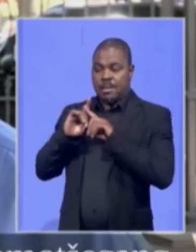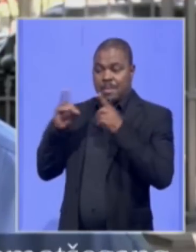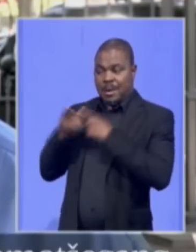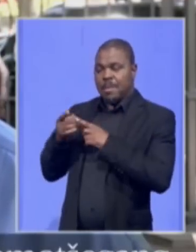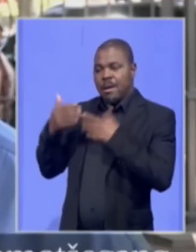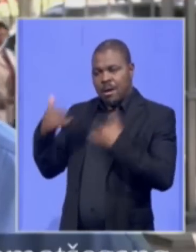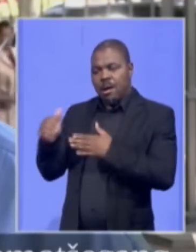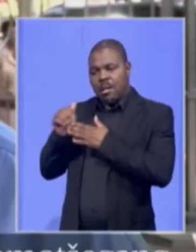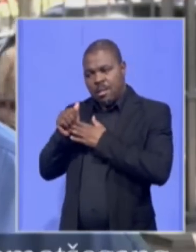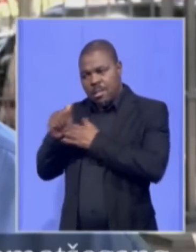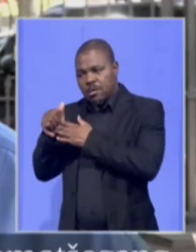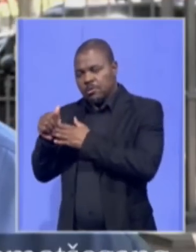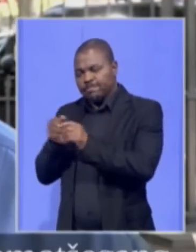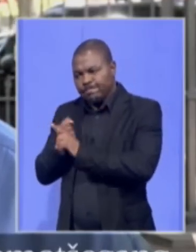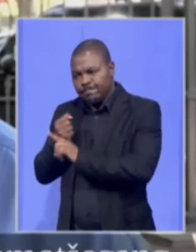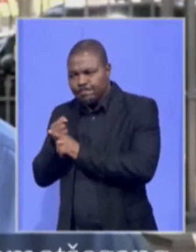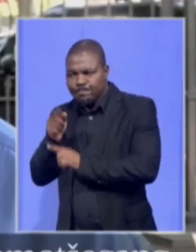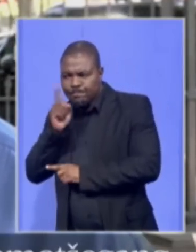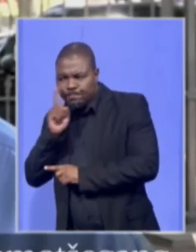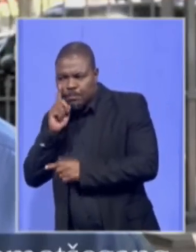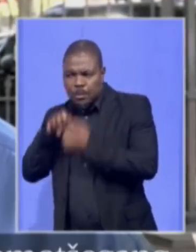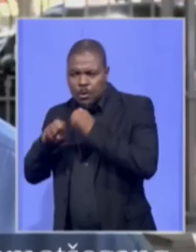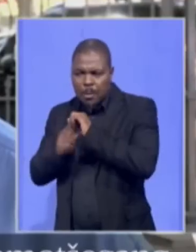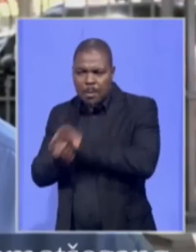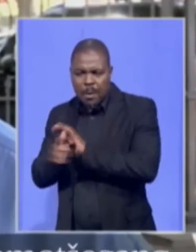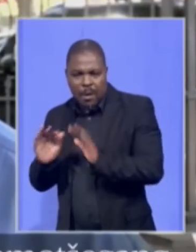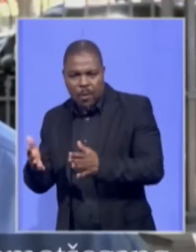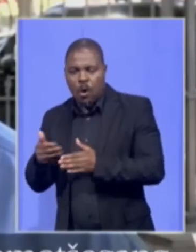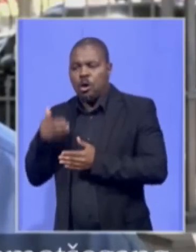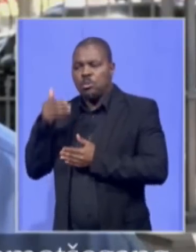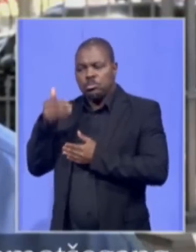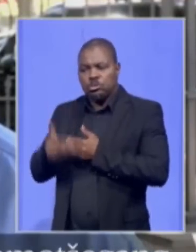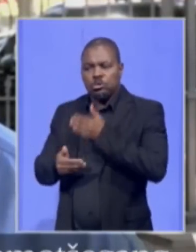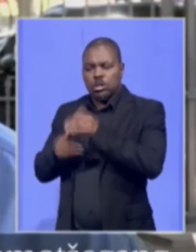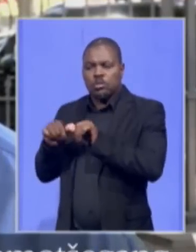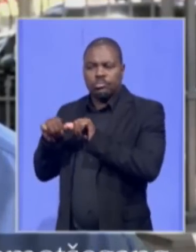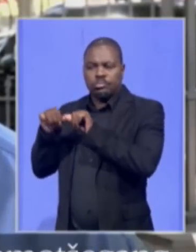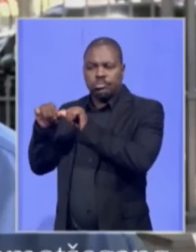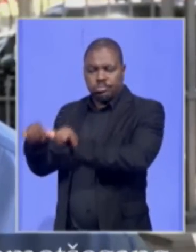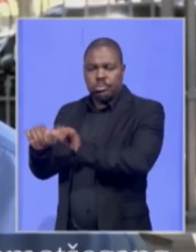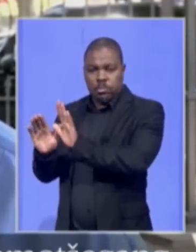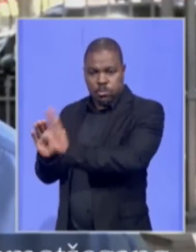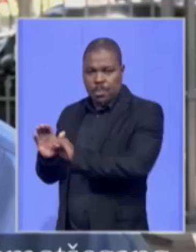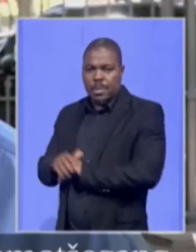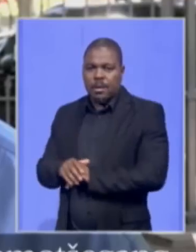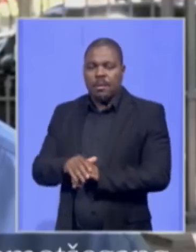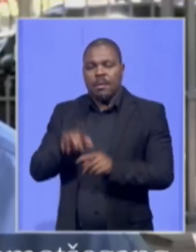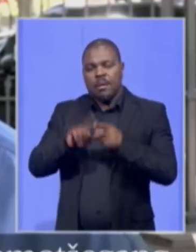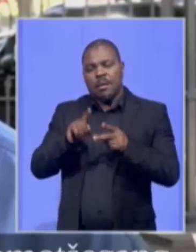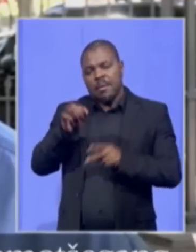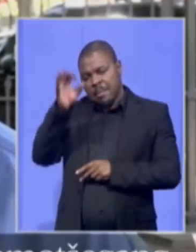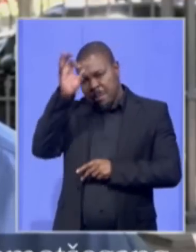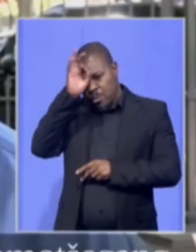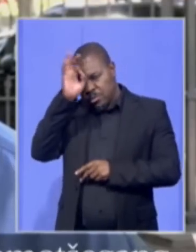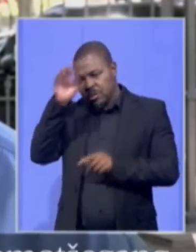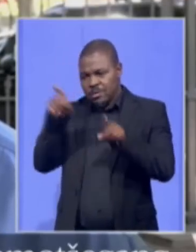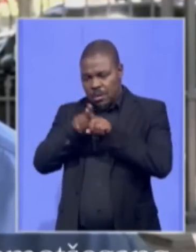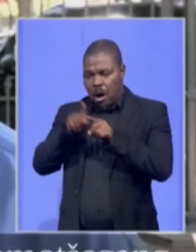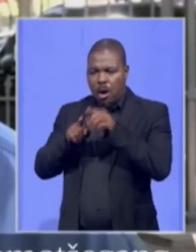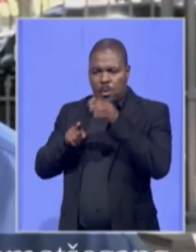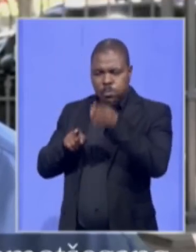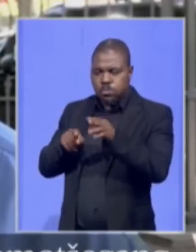is leading the effort. All the necessary processes have been conducted. The law enforcement agencies are also